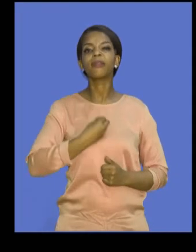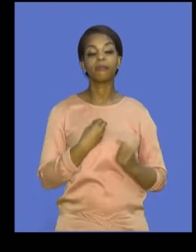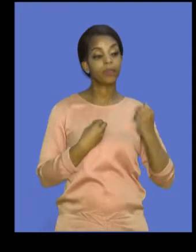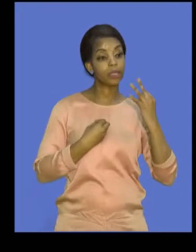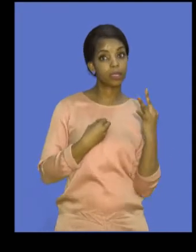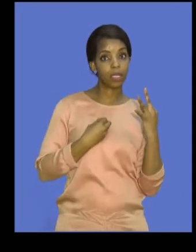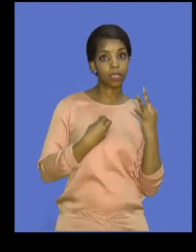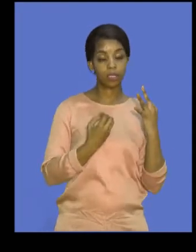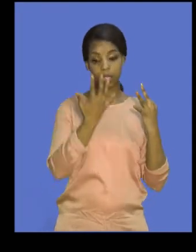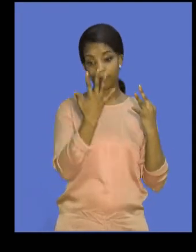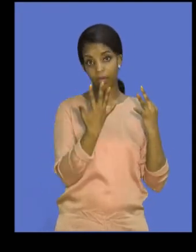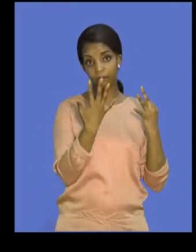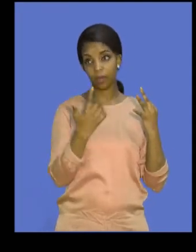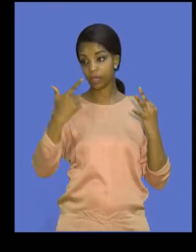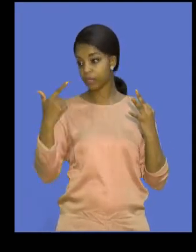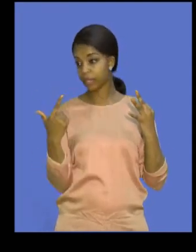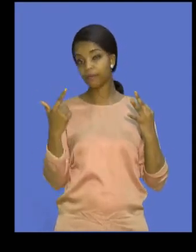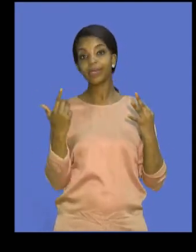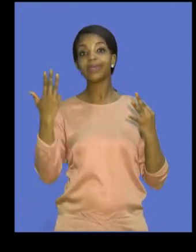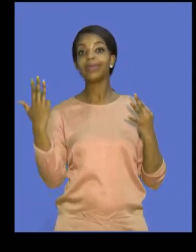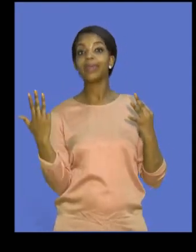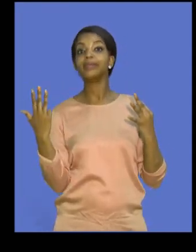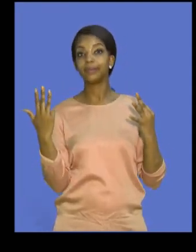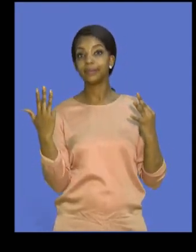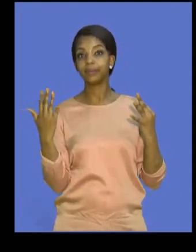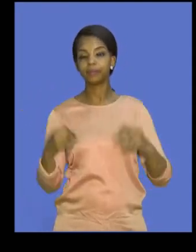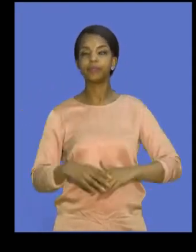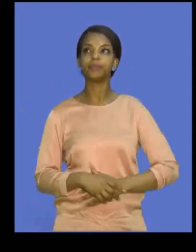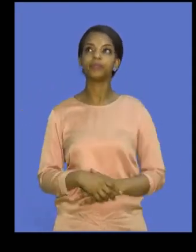7, I have 9. So I will be looking at